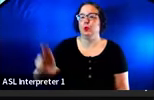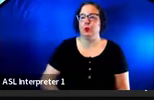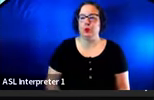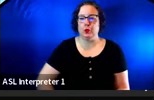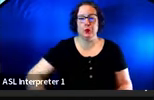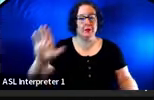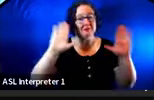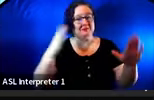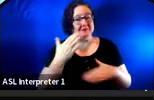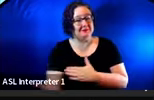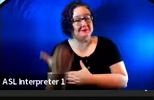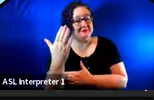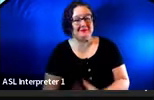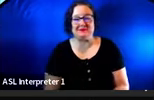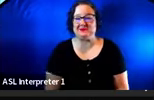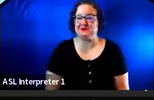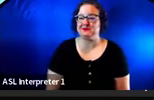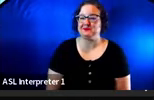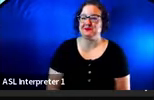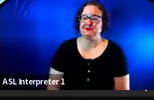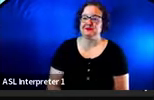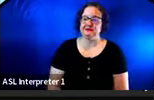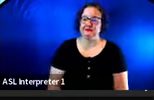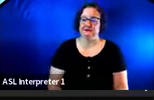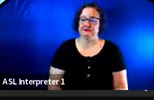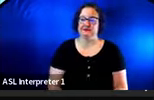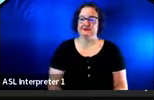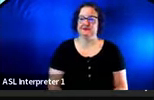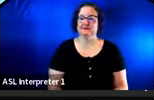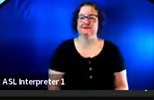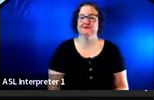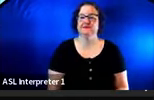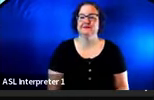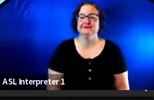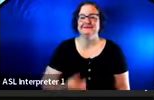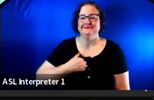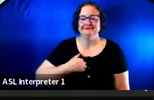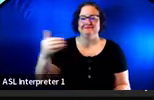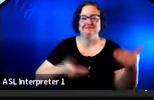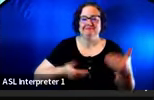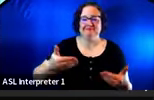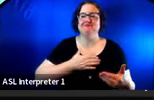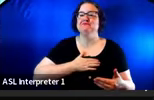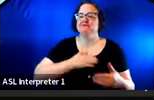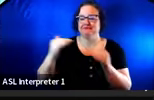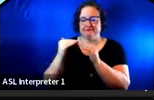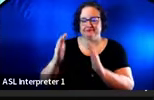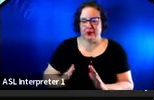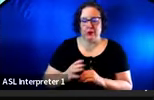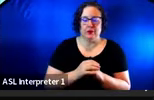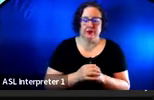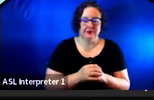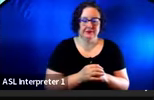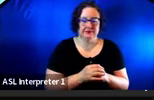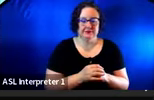Hi, good morning. Thank you for having us. I'm joined by two of my colleagues. I'll introduce in just a little bit, but I'll be presenting